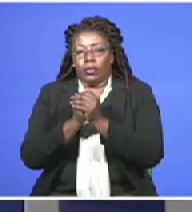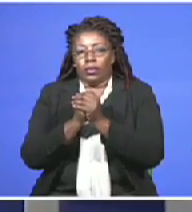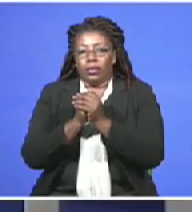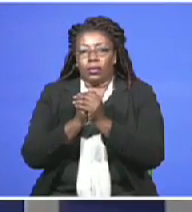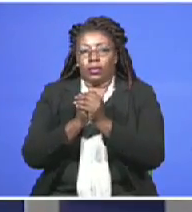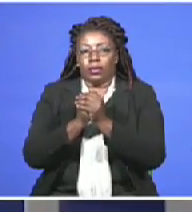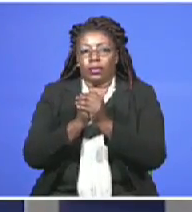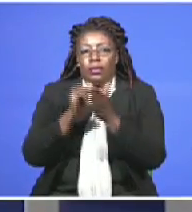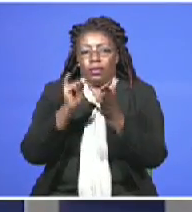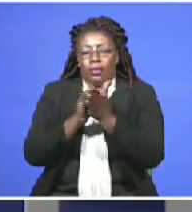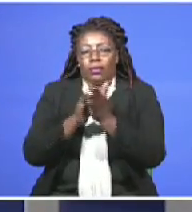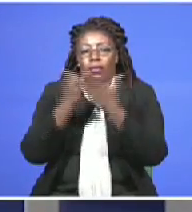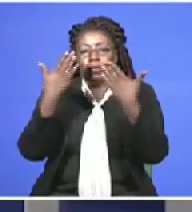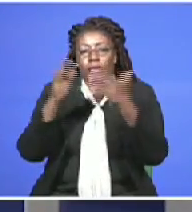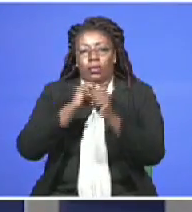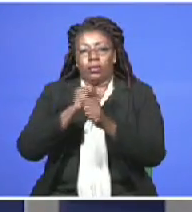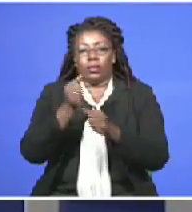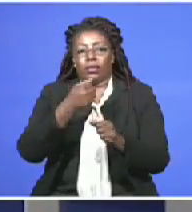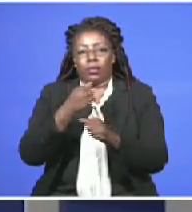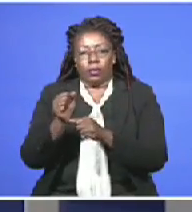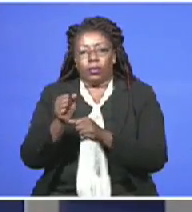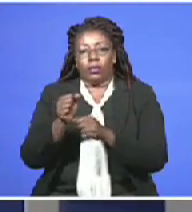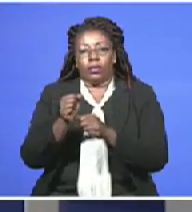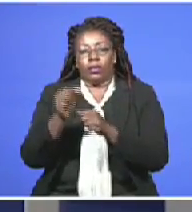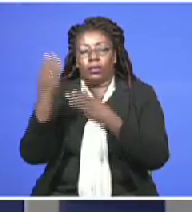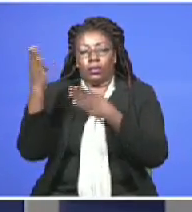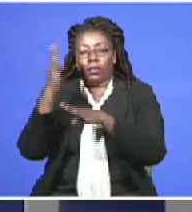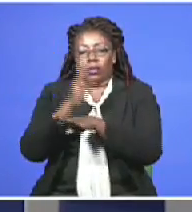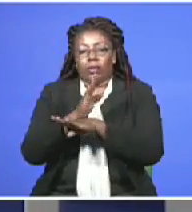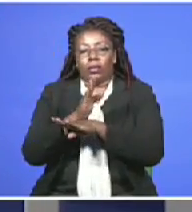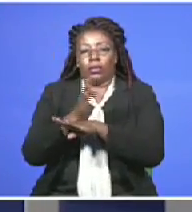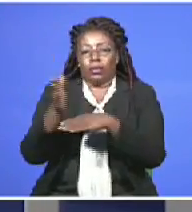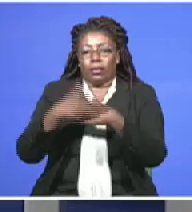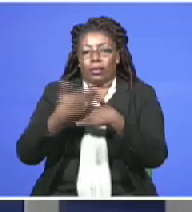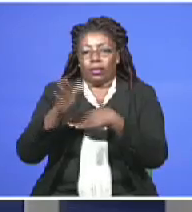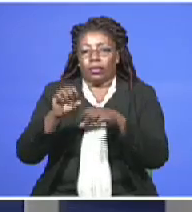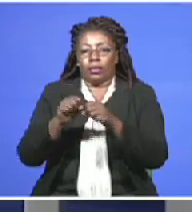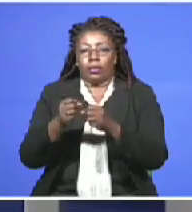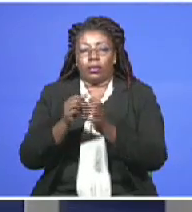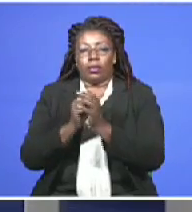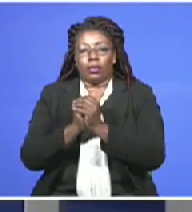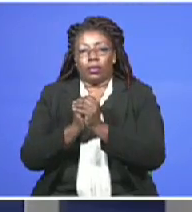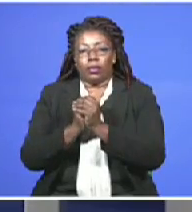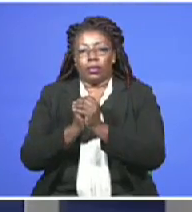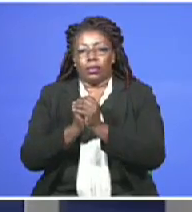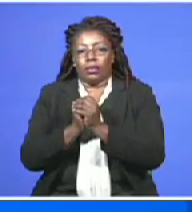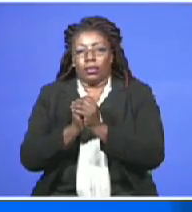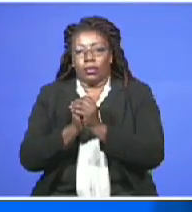And that will do it for sports. Stay tuned. The Bahamas Tonight comes back after the break.